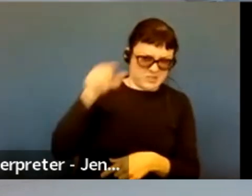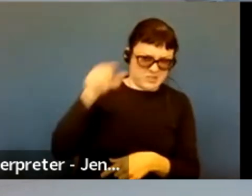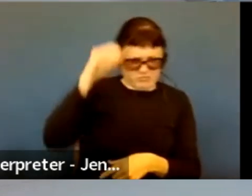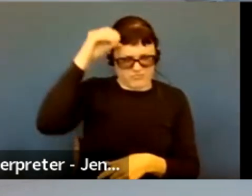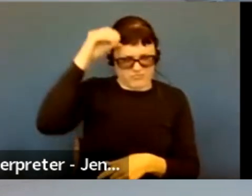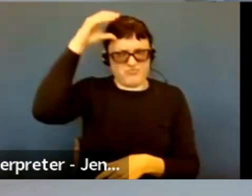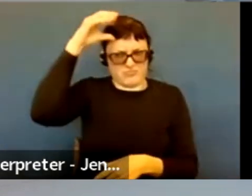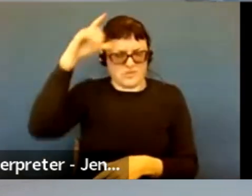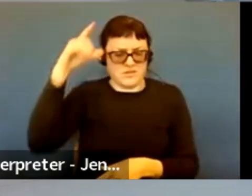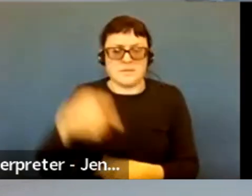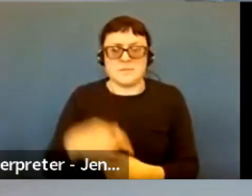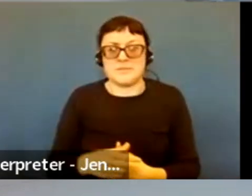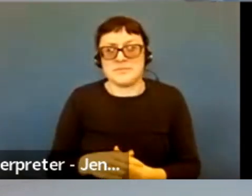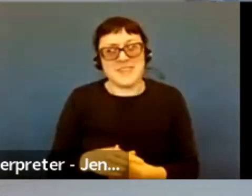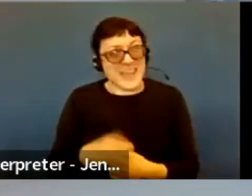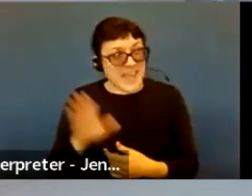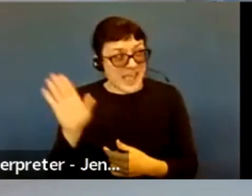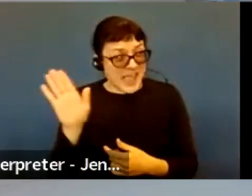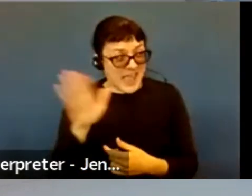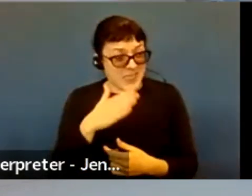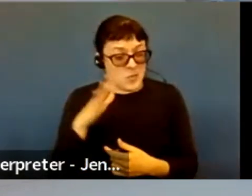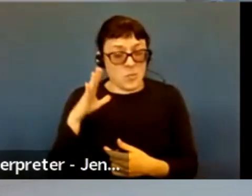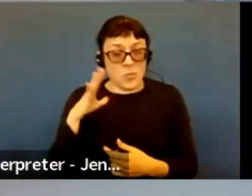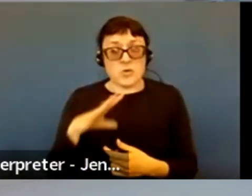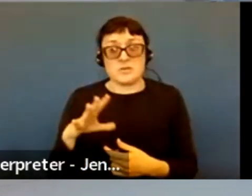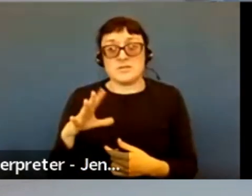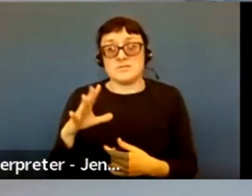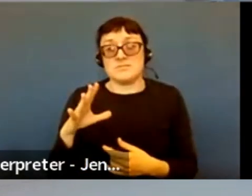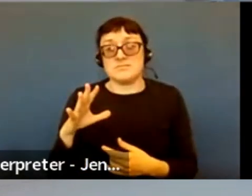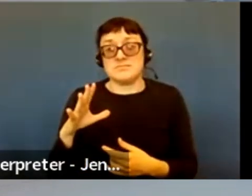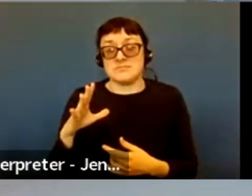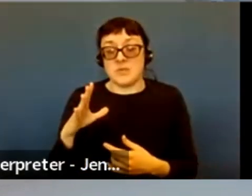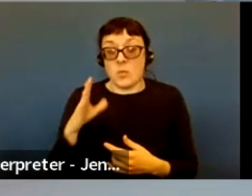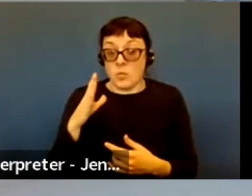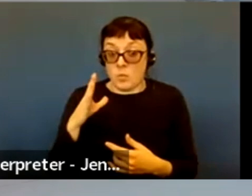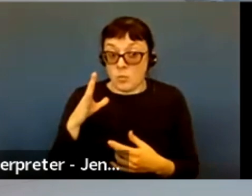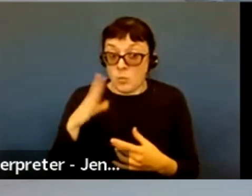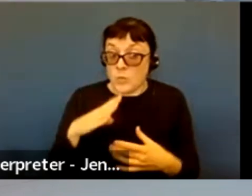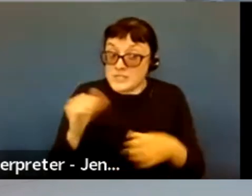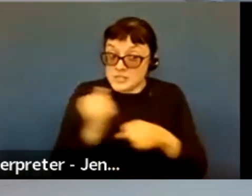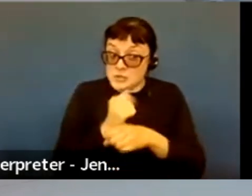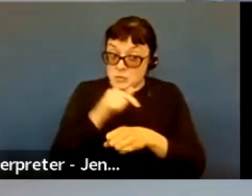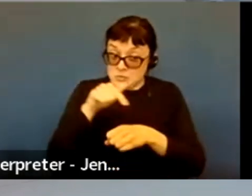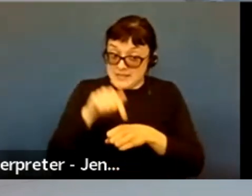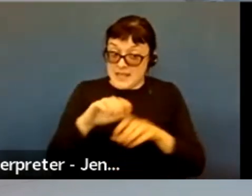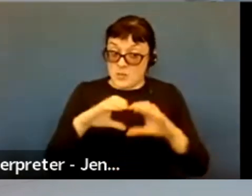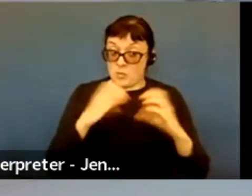know better than me. But is there anything that anybody wanted to get out of this?